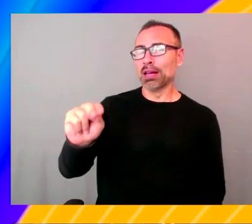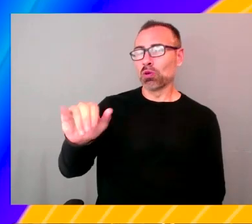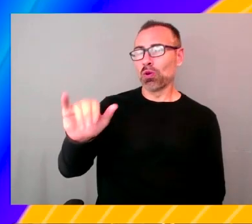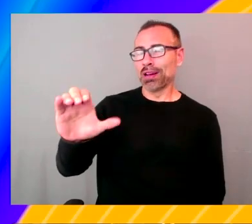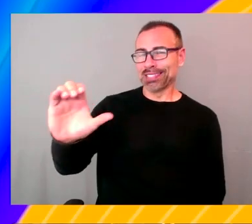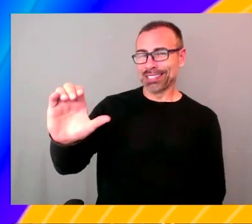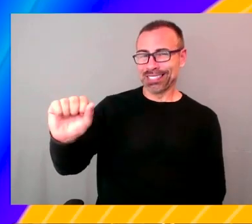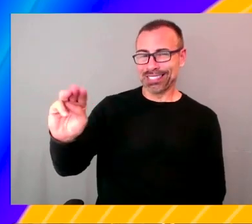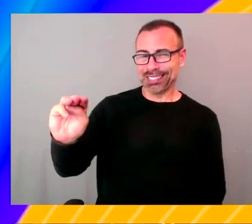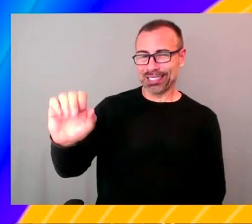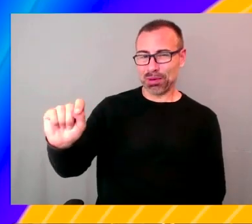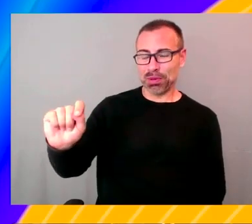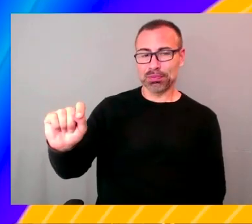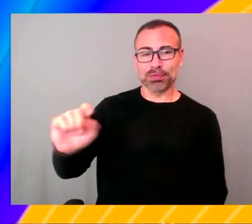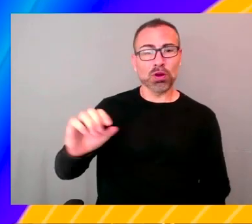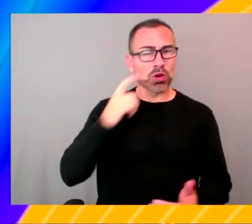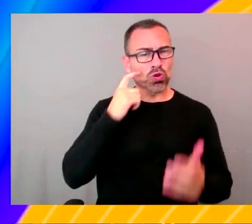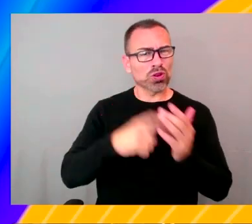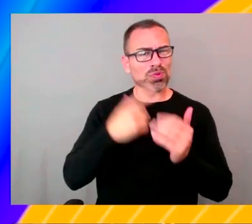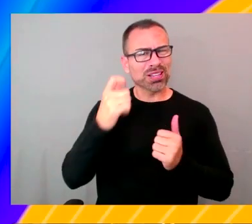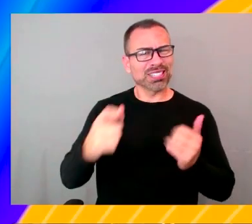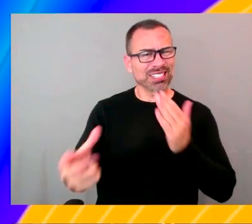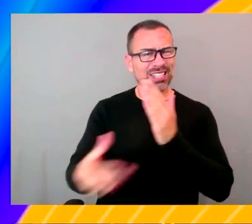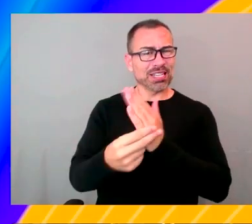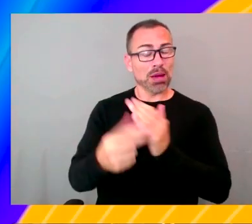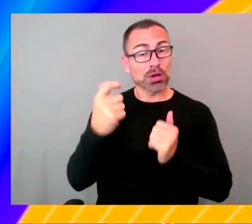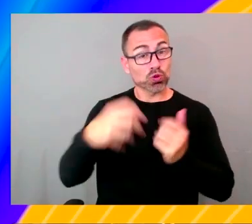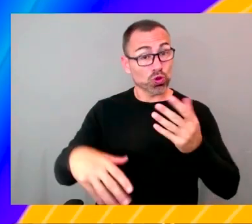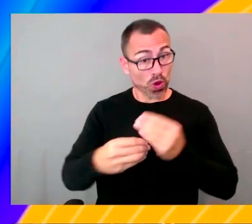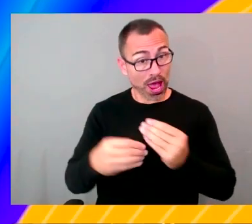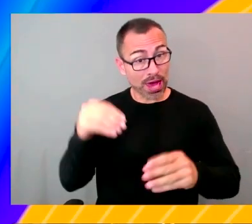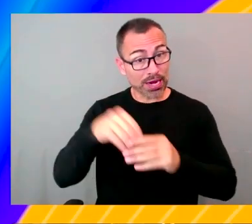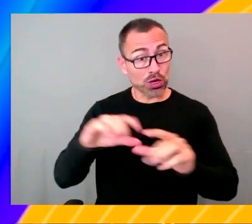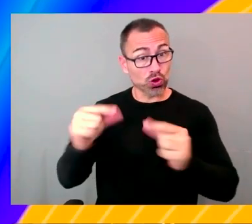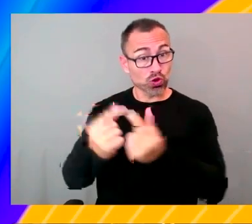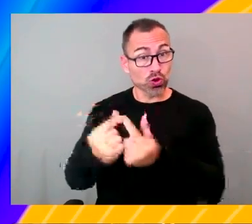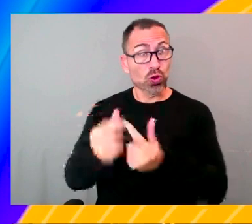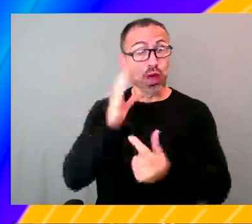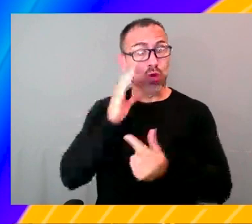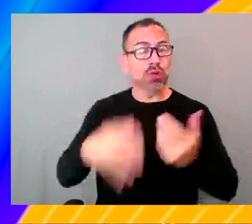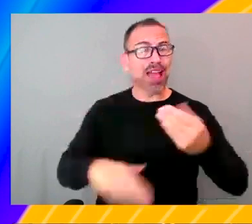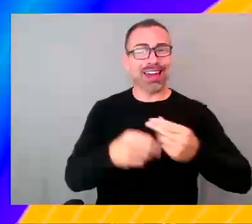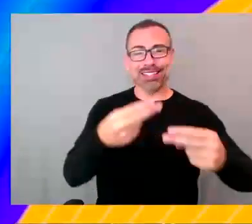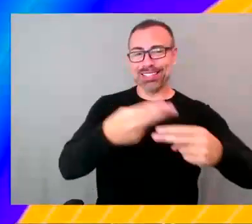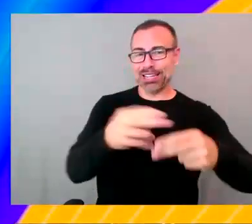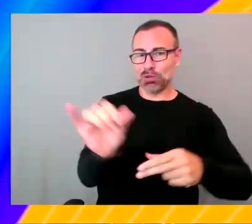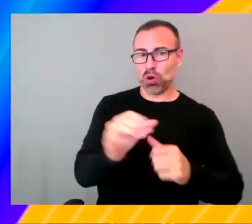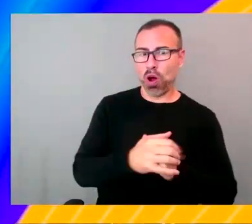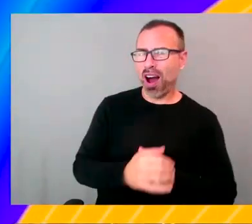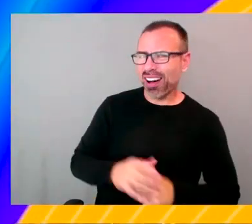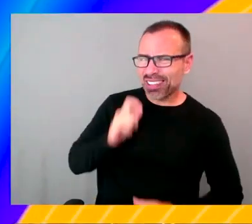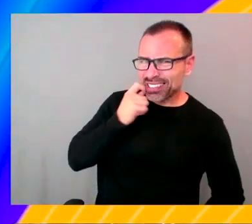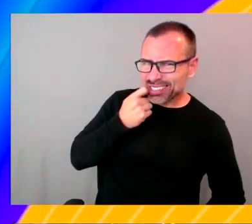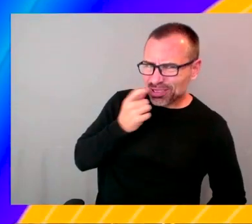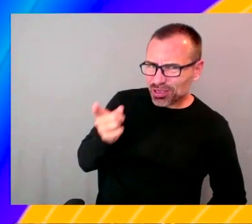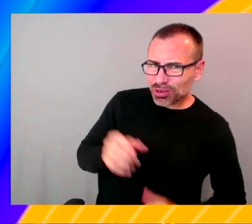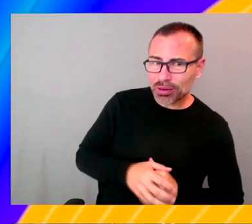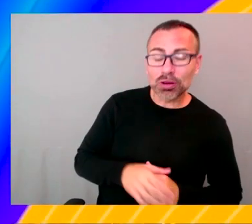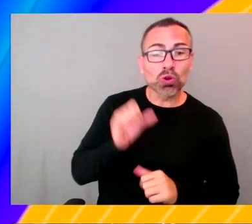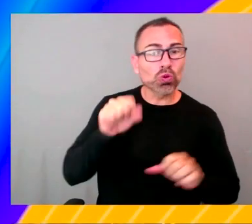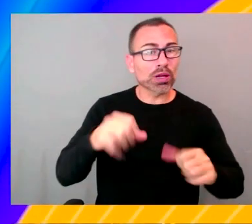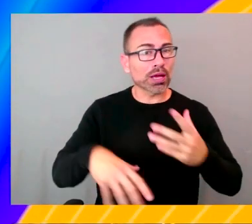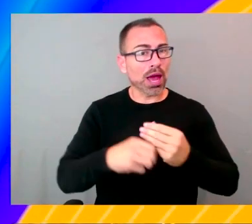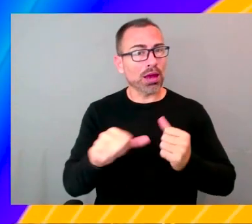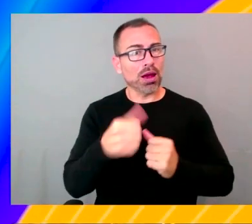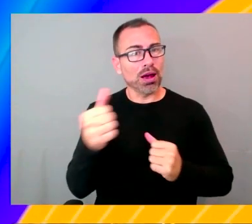tag in your auto-scaling group, then it's going to add the tag as a name. That's so cool. Yeah. Okay. We could add other tags too. We could say like,